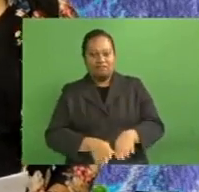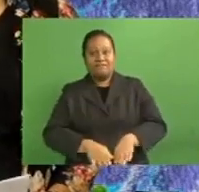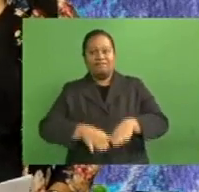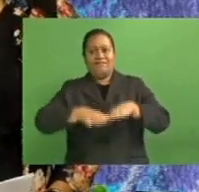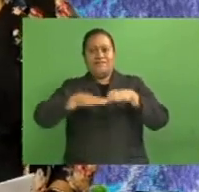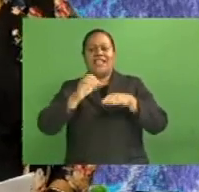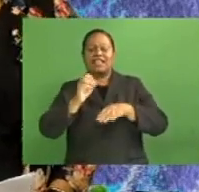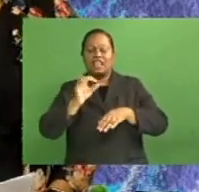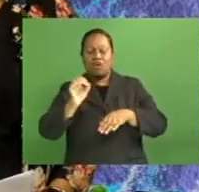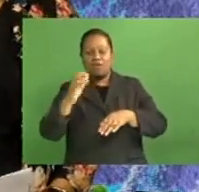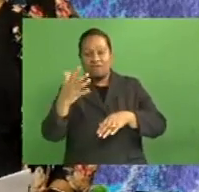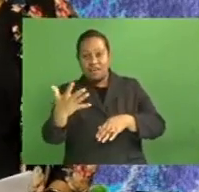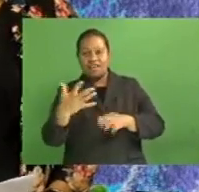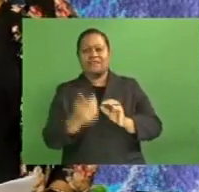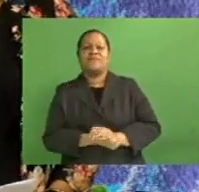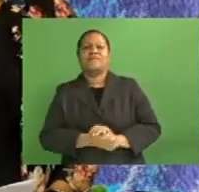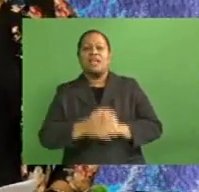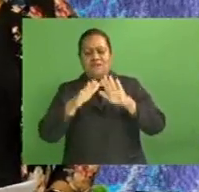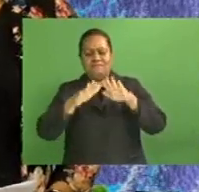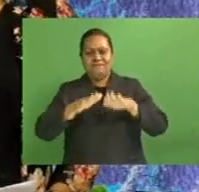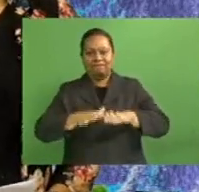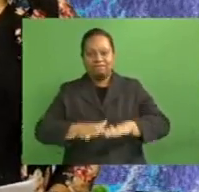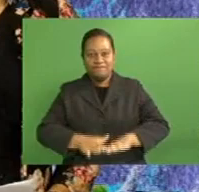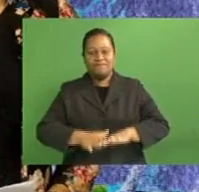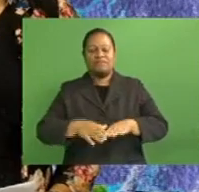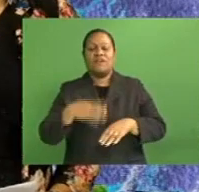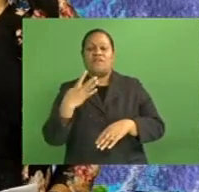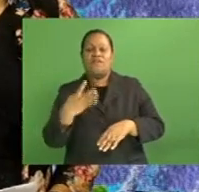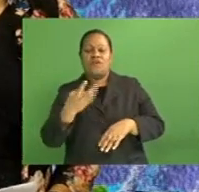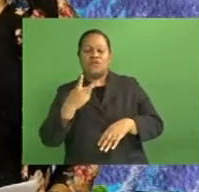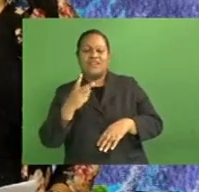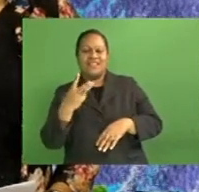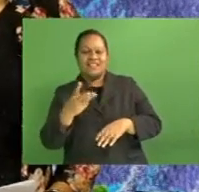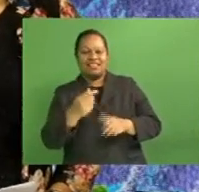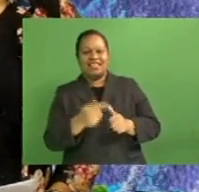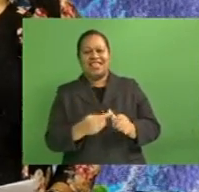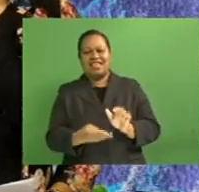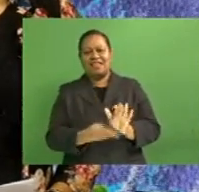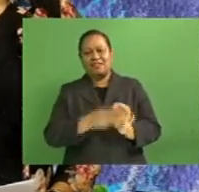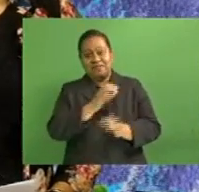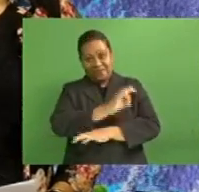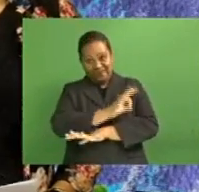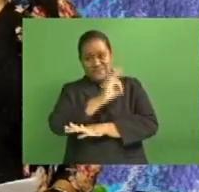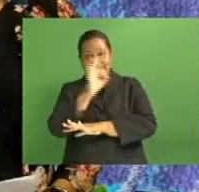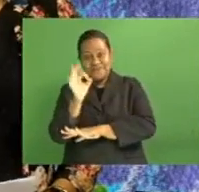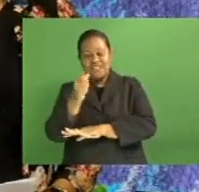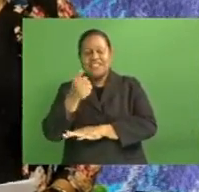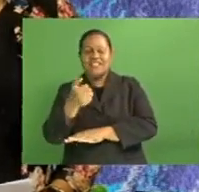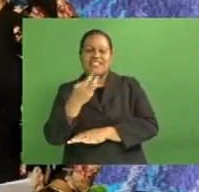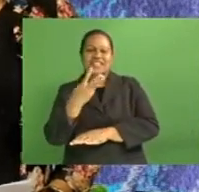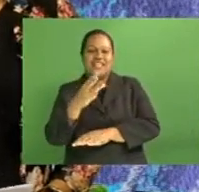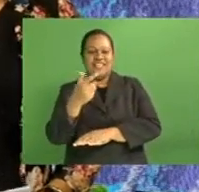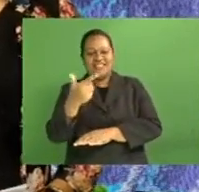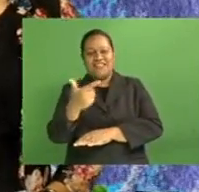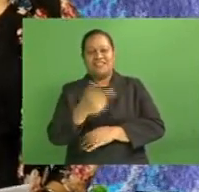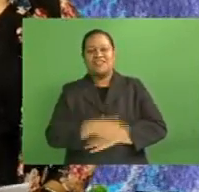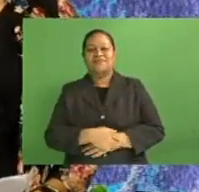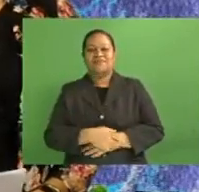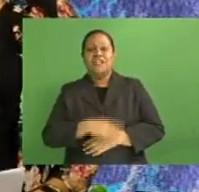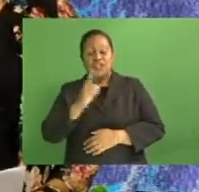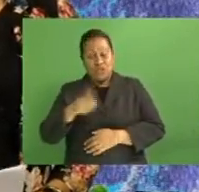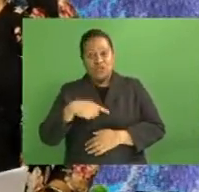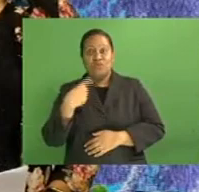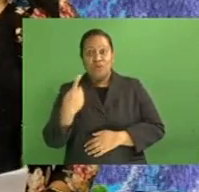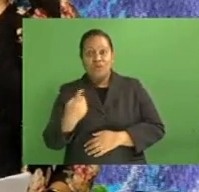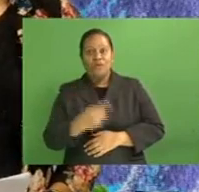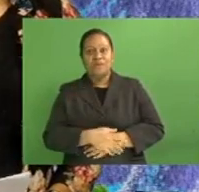at 10:05 p.m. with low tide at 4:23 a.m. Sunrise at 6:37. For tomorrow,